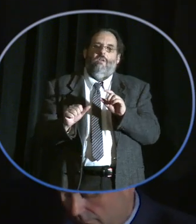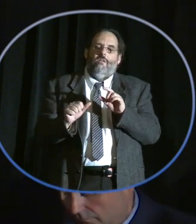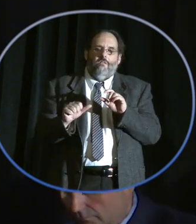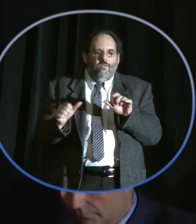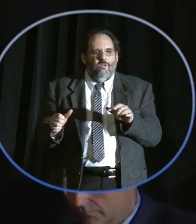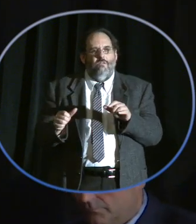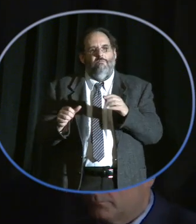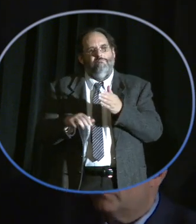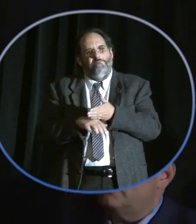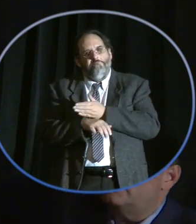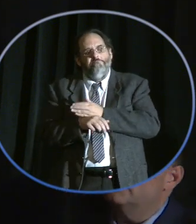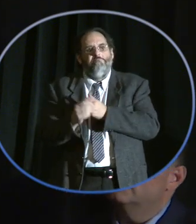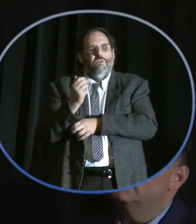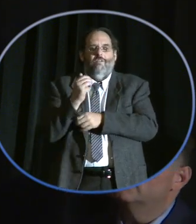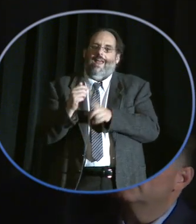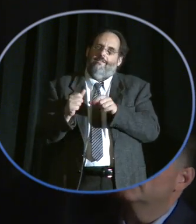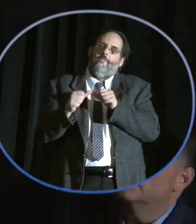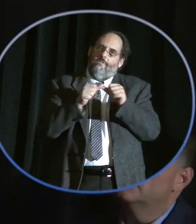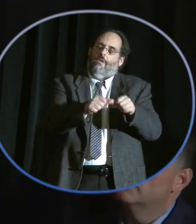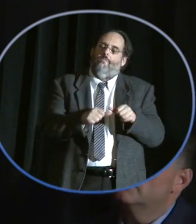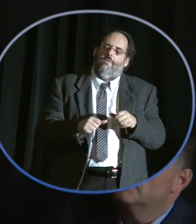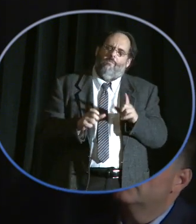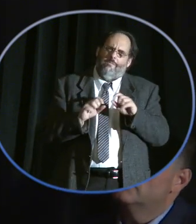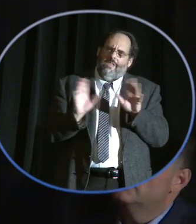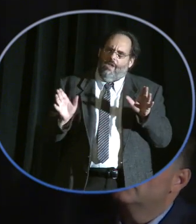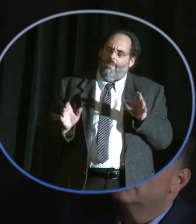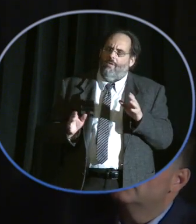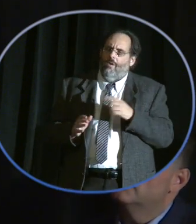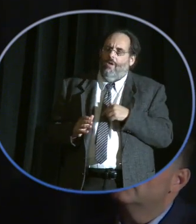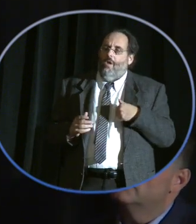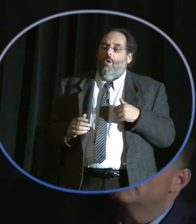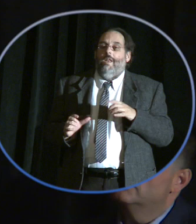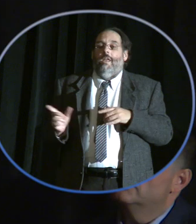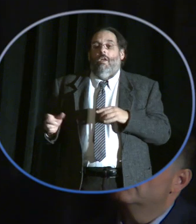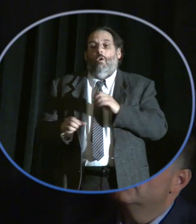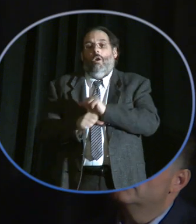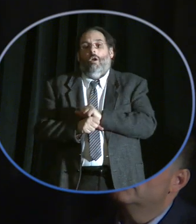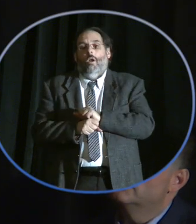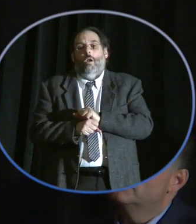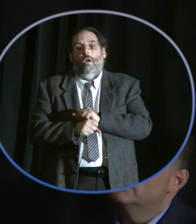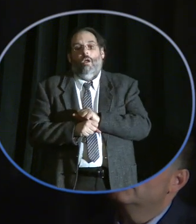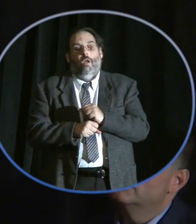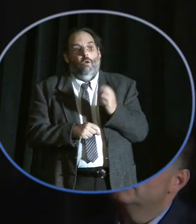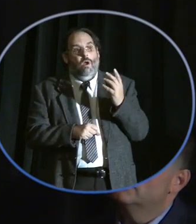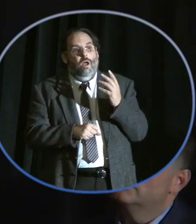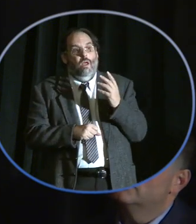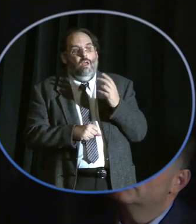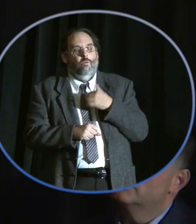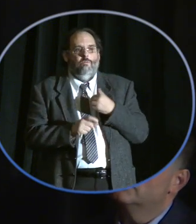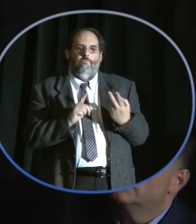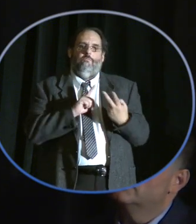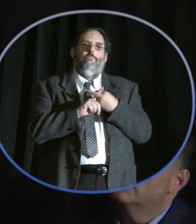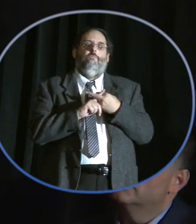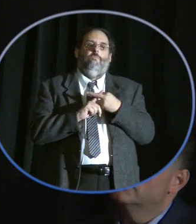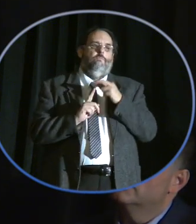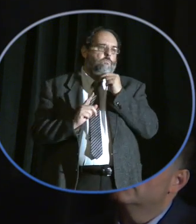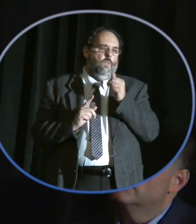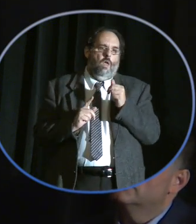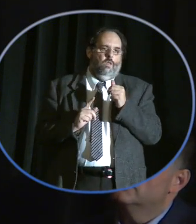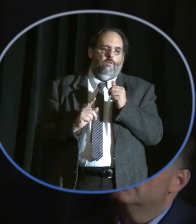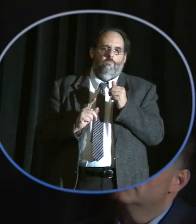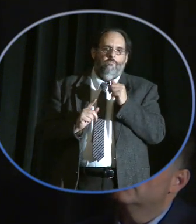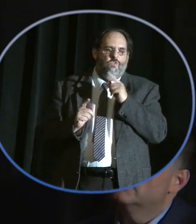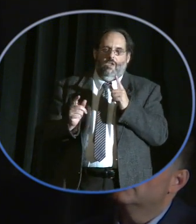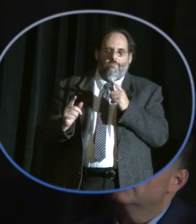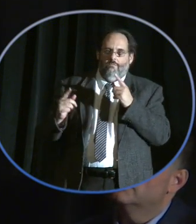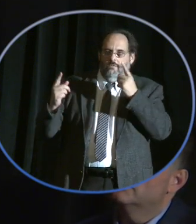sustained. But I want to be clear about a couple of things. We did this work because we were charged with not over-criminalizing.